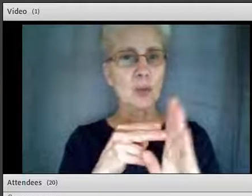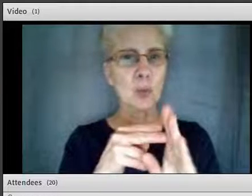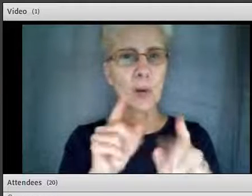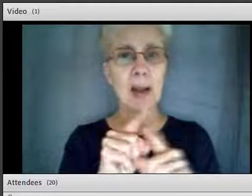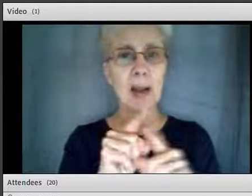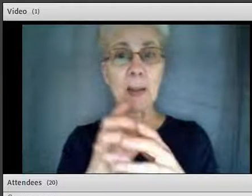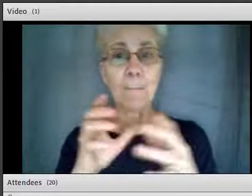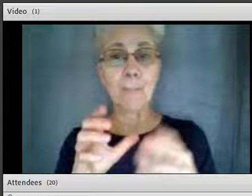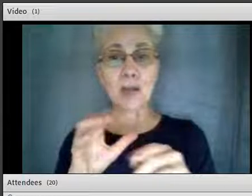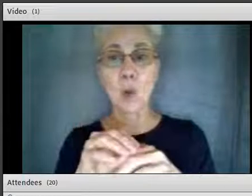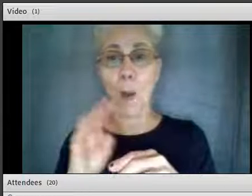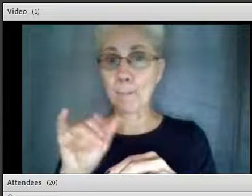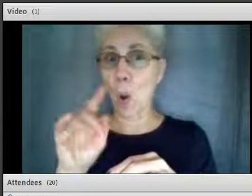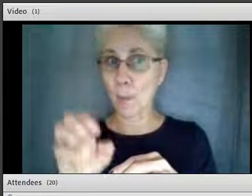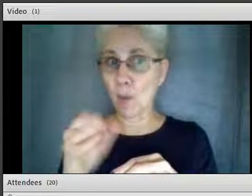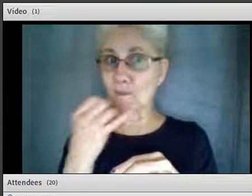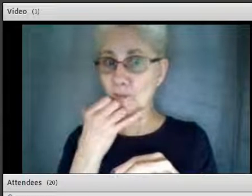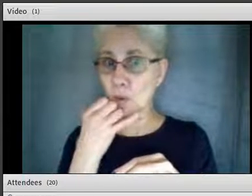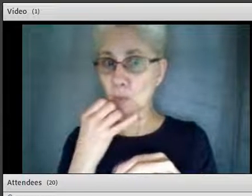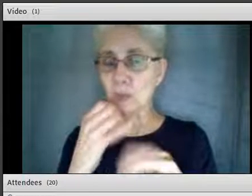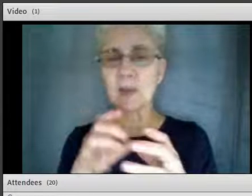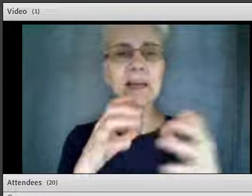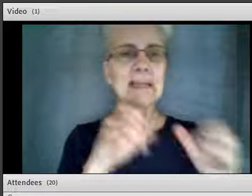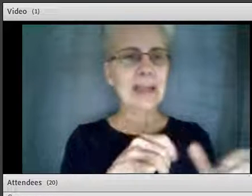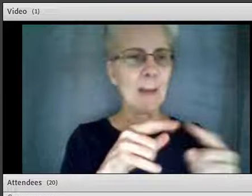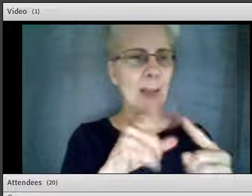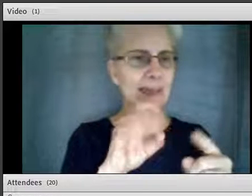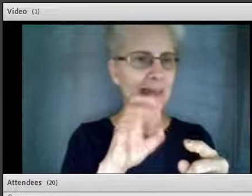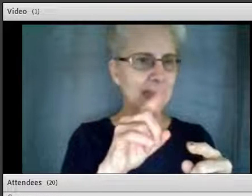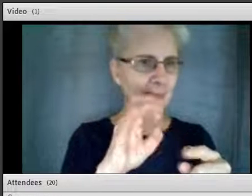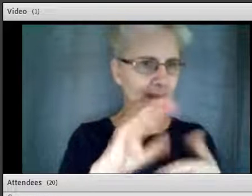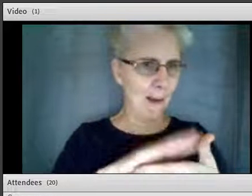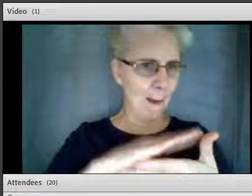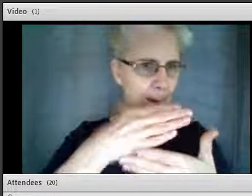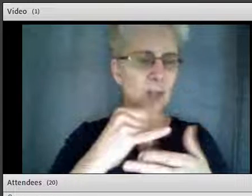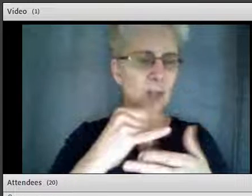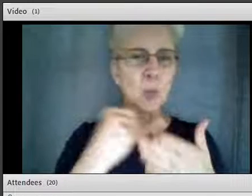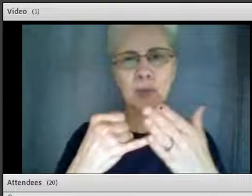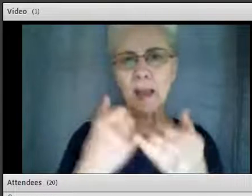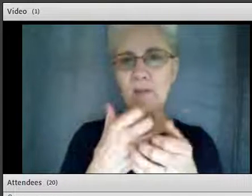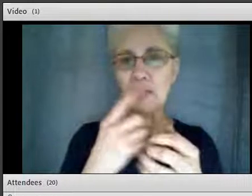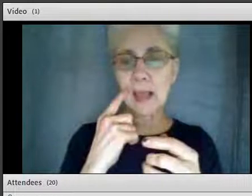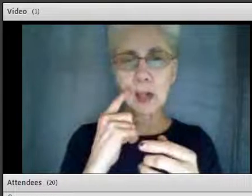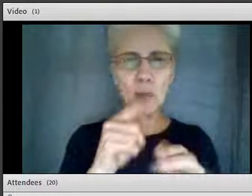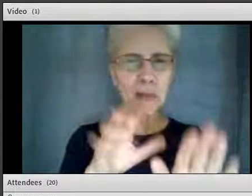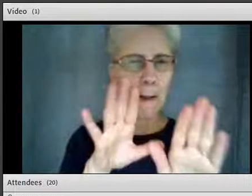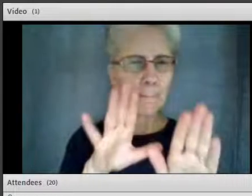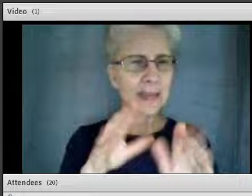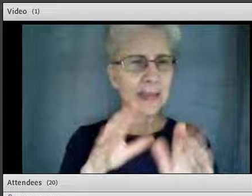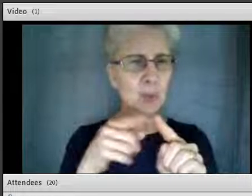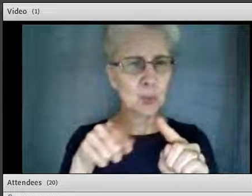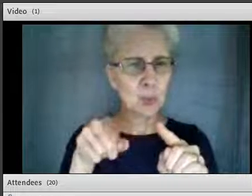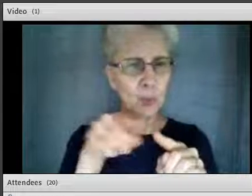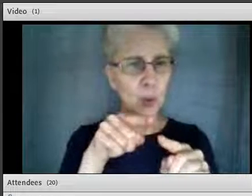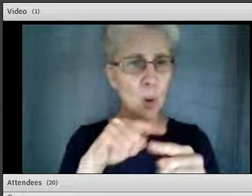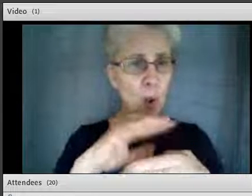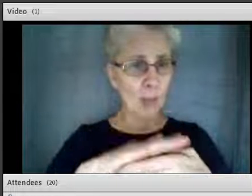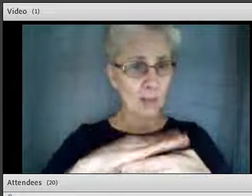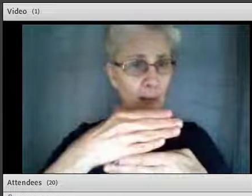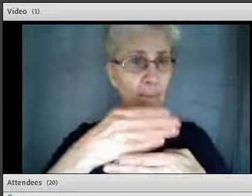mobile devices as the desktop. So when you're designing and everything looks amazing on your